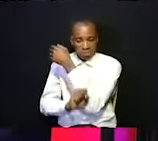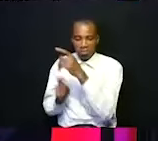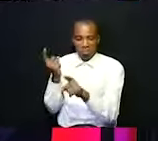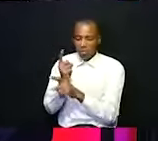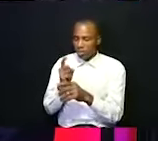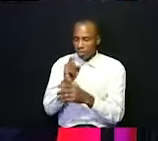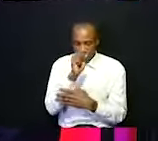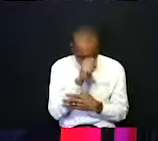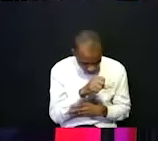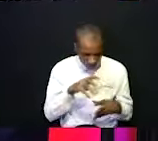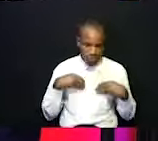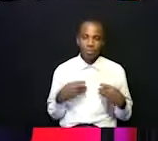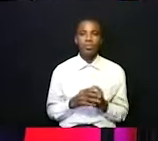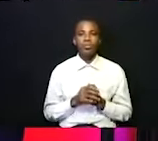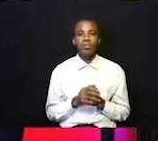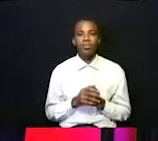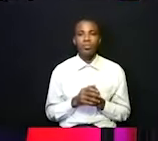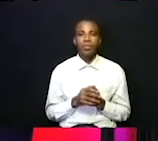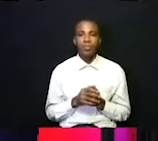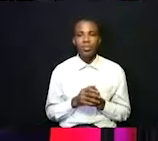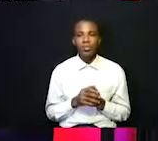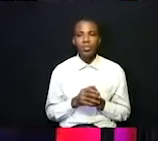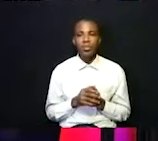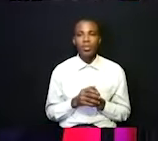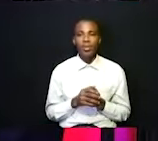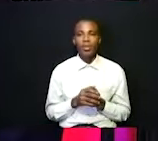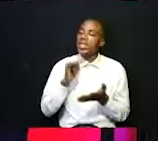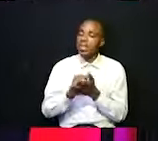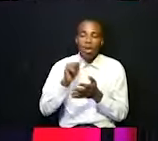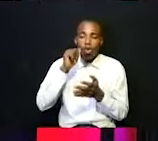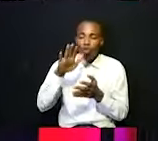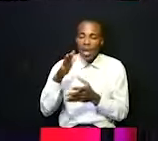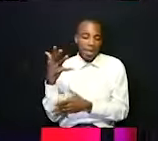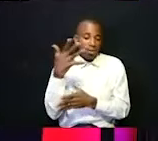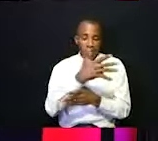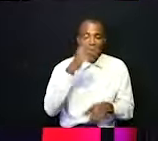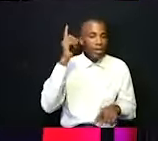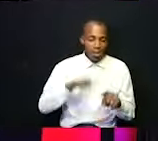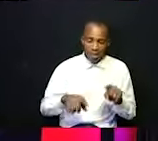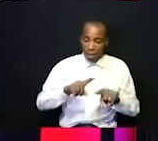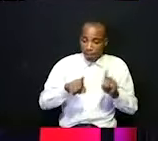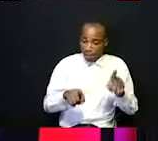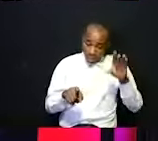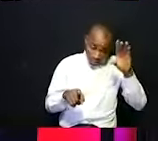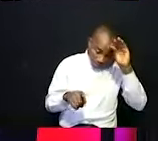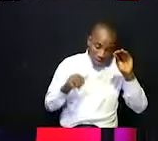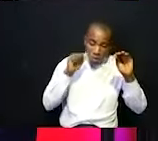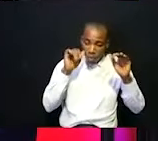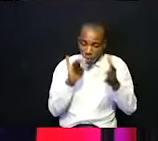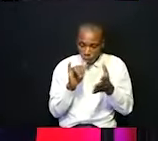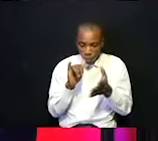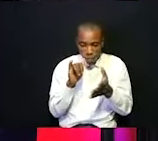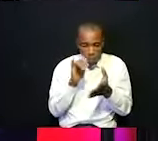na Esunkokraha? I'm not saying that the women, they don't have a say. It is a union. And the two of you, we have